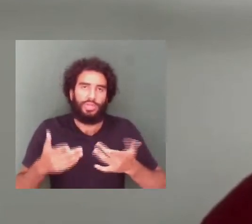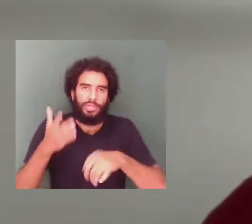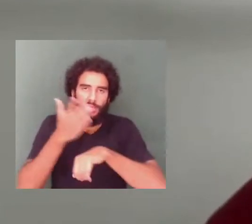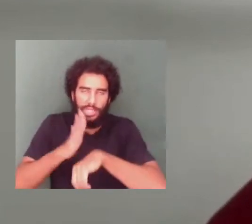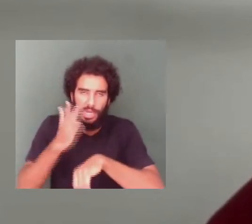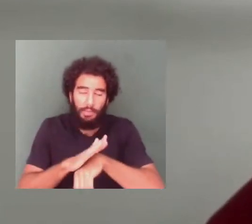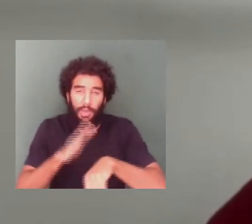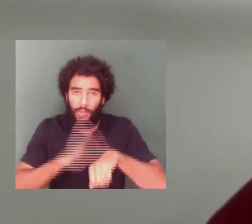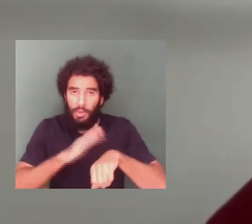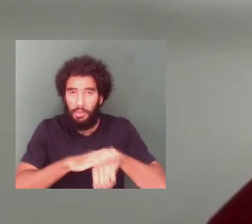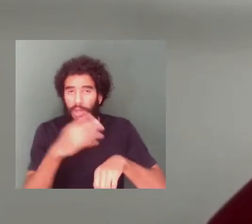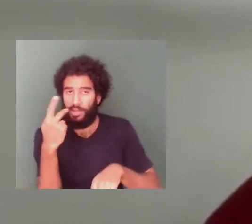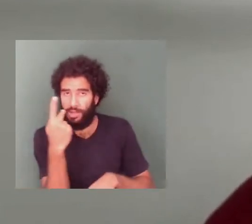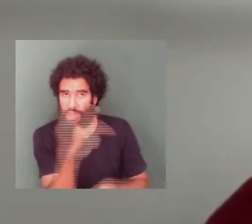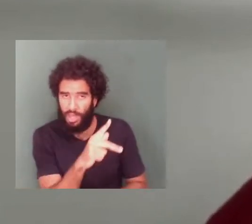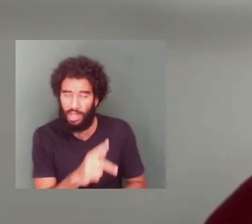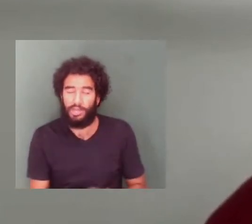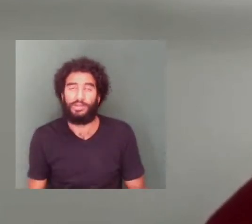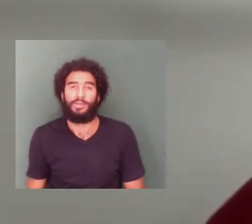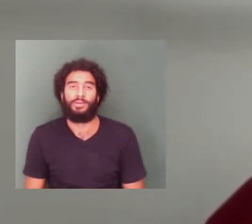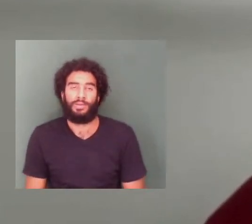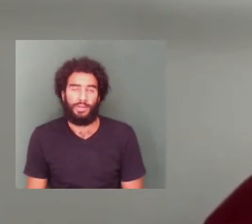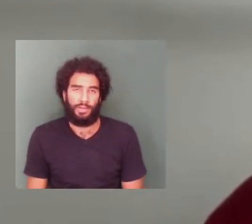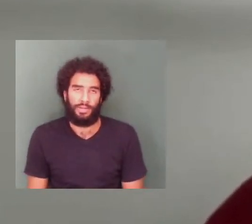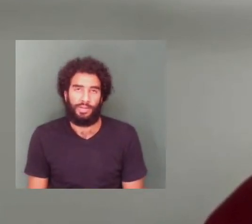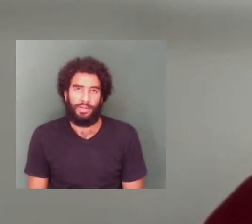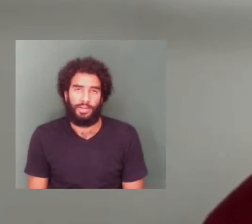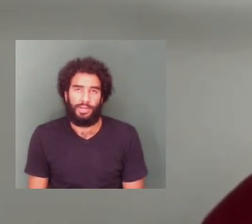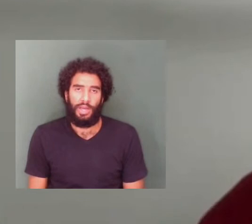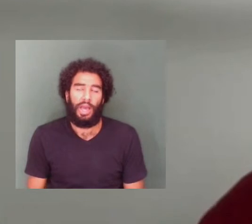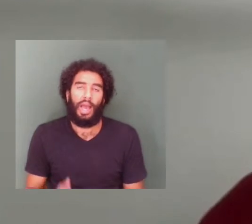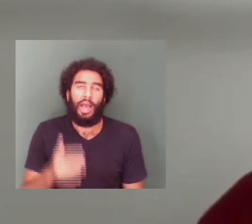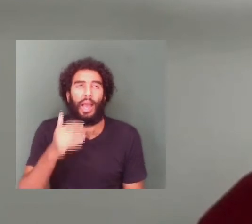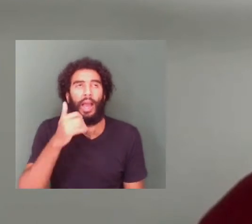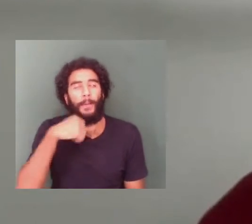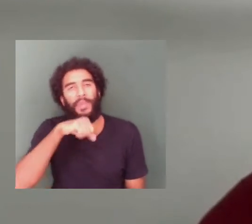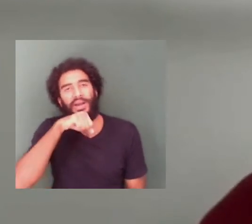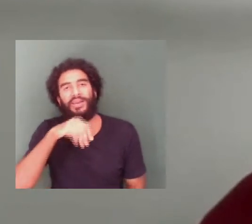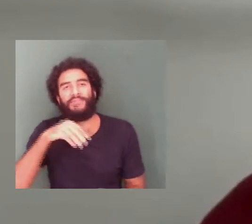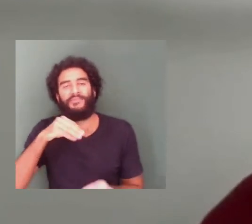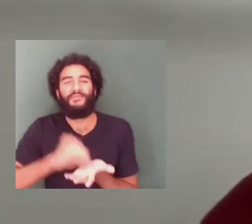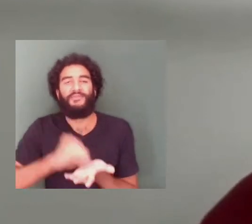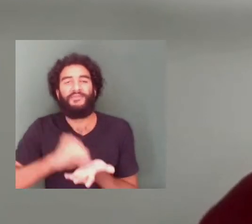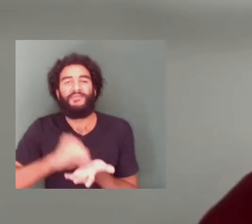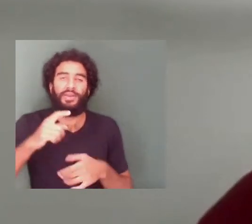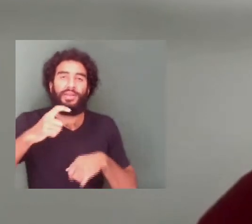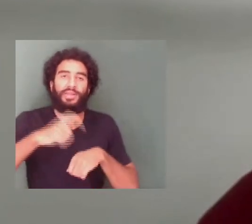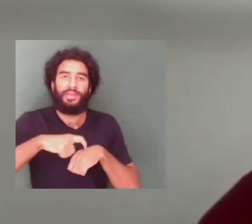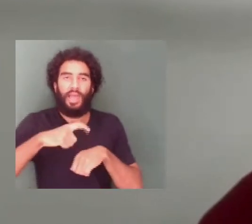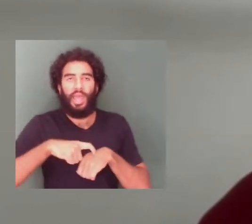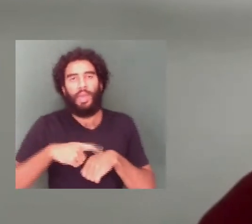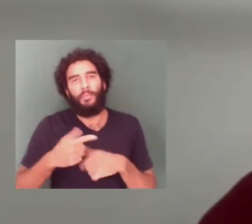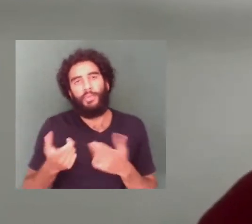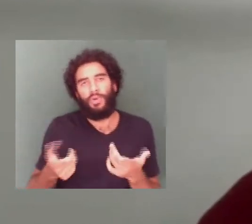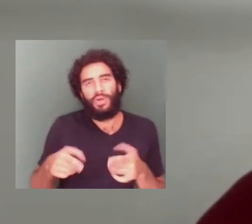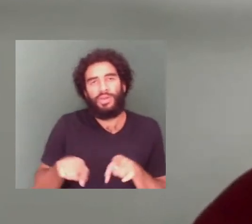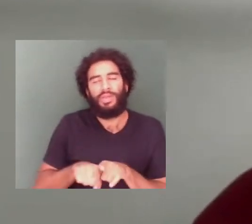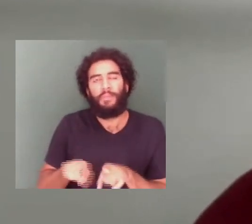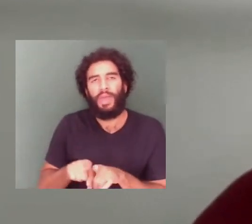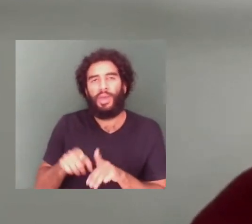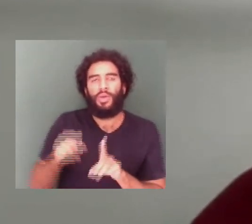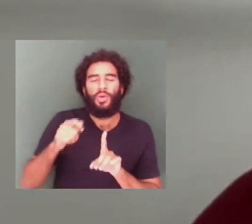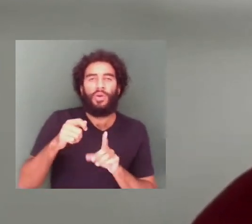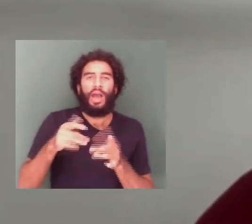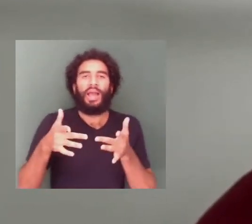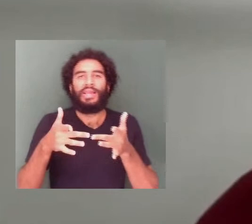lack of maternity protection. Those are significant issues that real women face, and we should not be